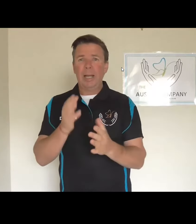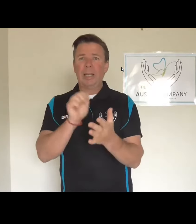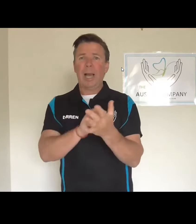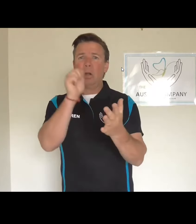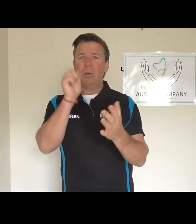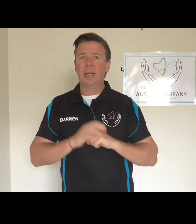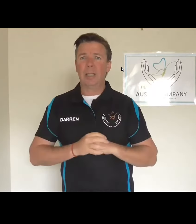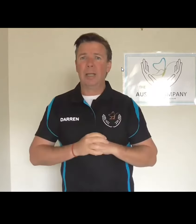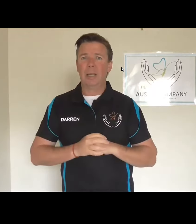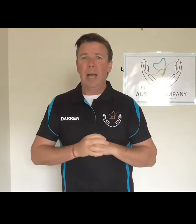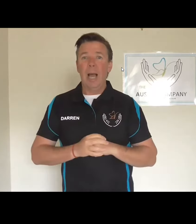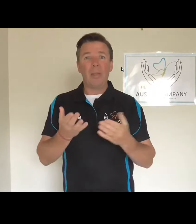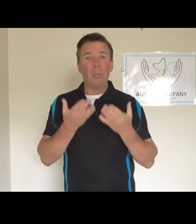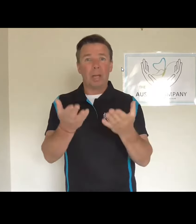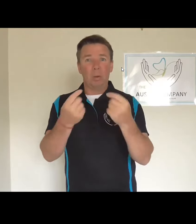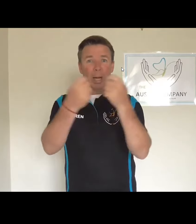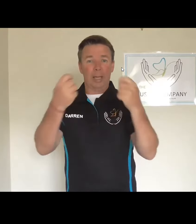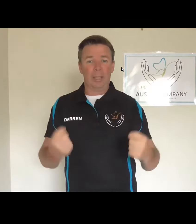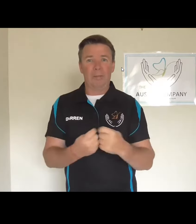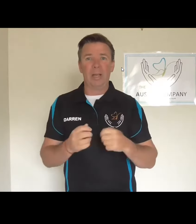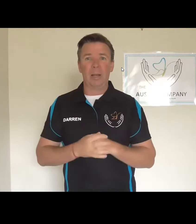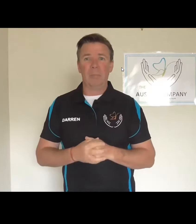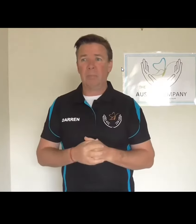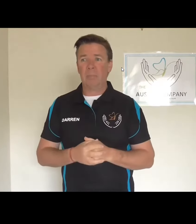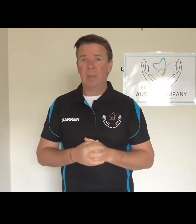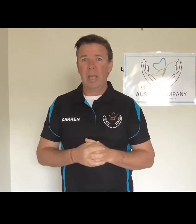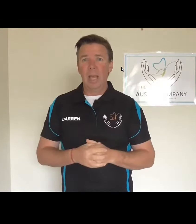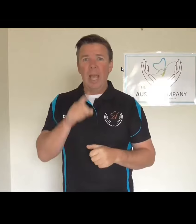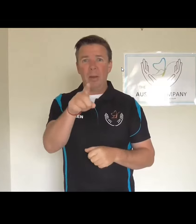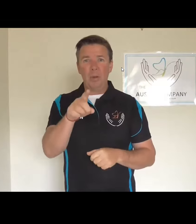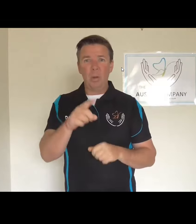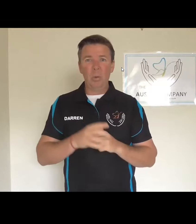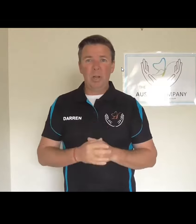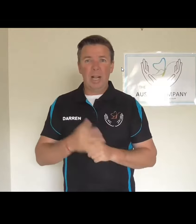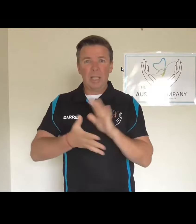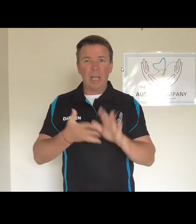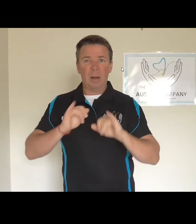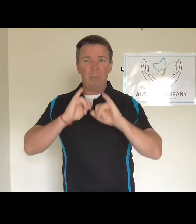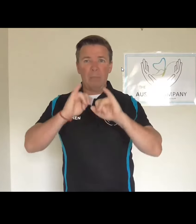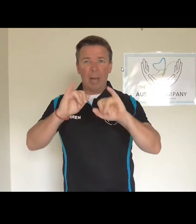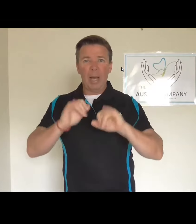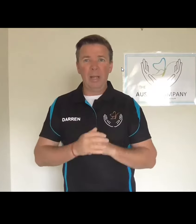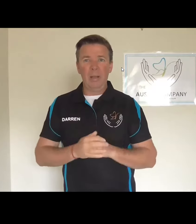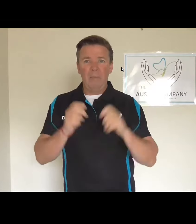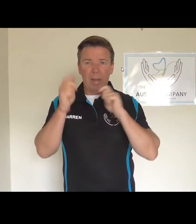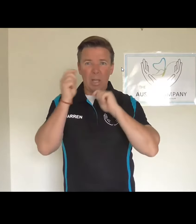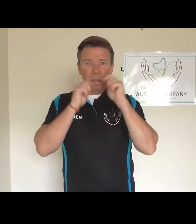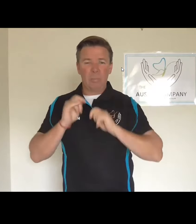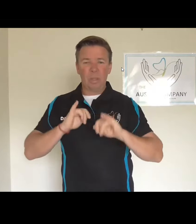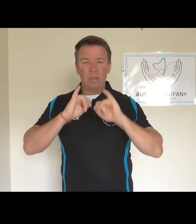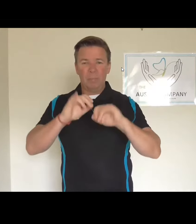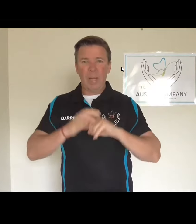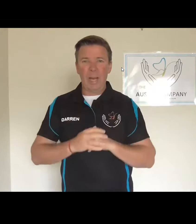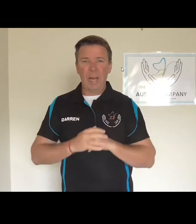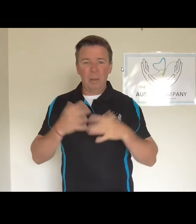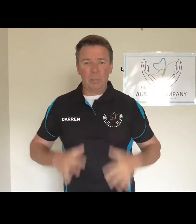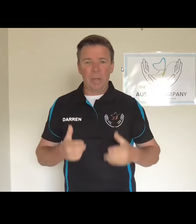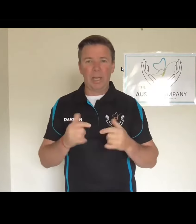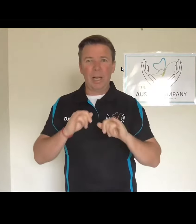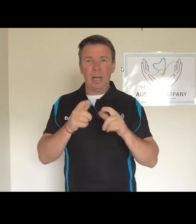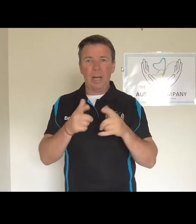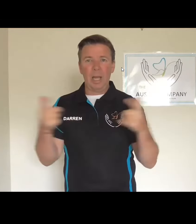we give you a certificate. If you sign bad, facial expression bad, body language